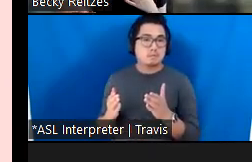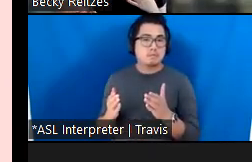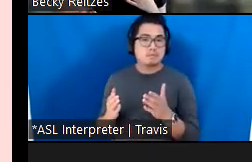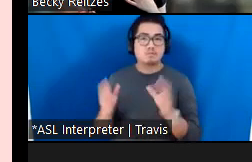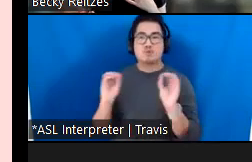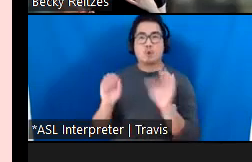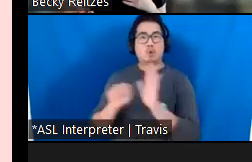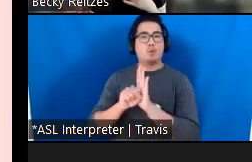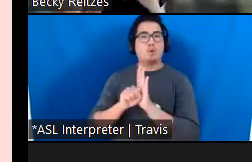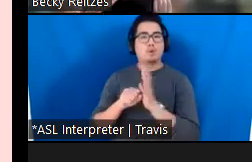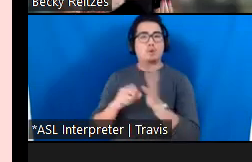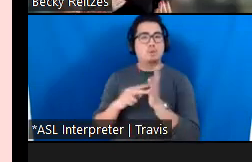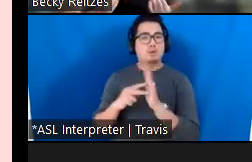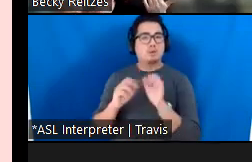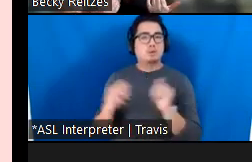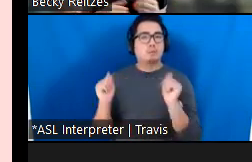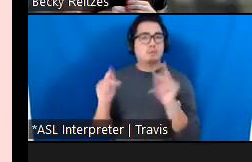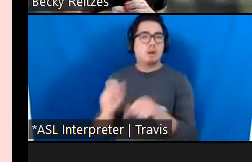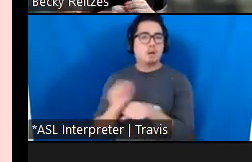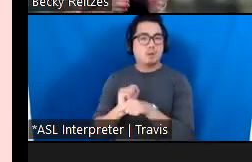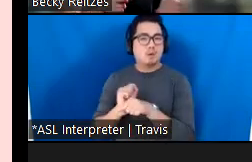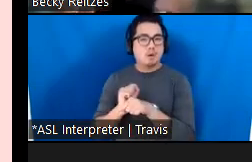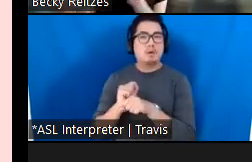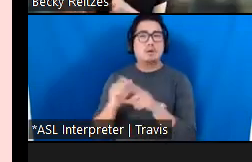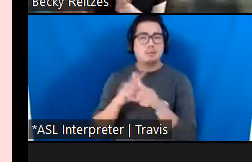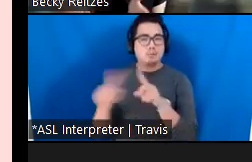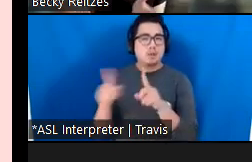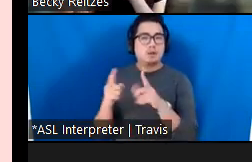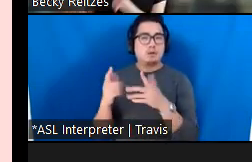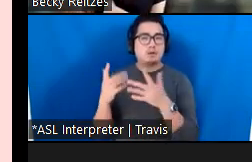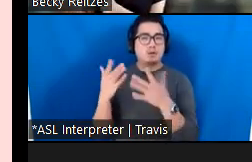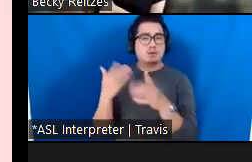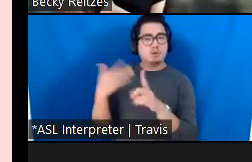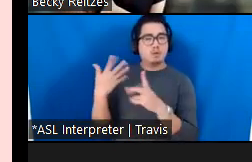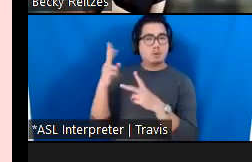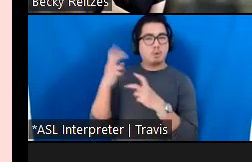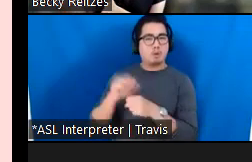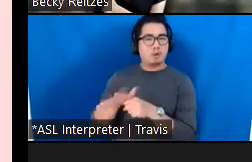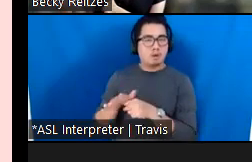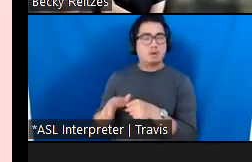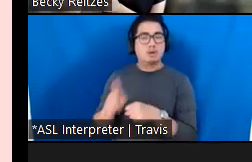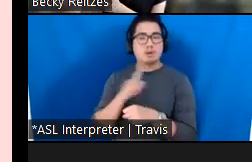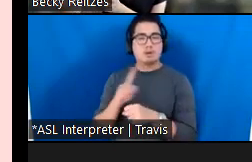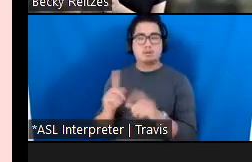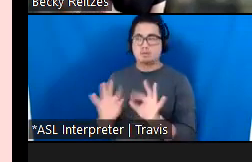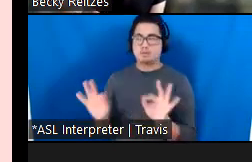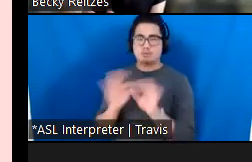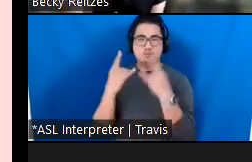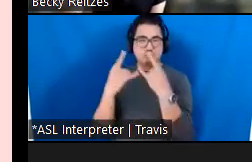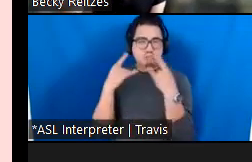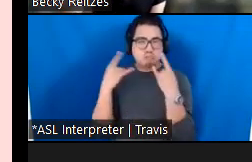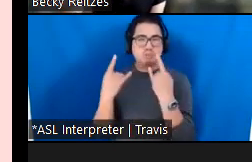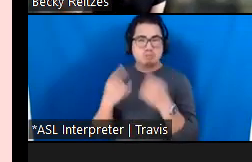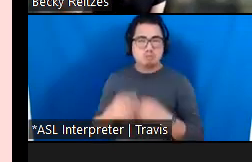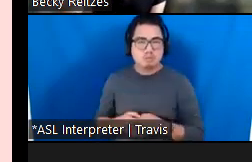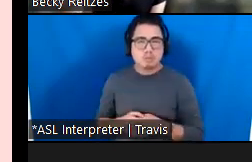work, but they need to wear a mask for the next 6 to 10 days. And then again, in